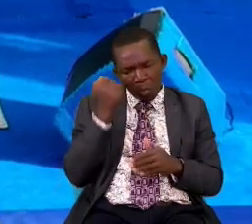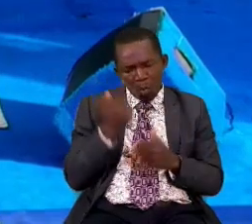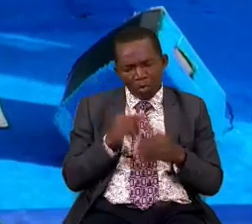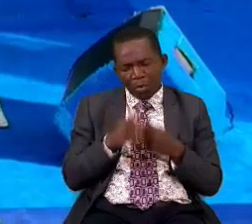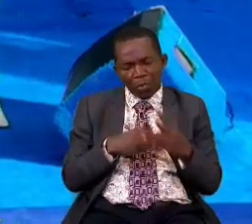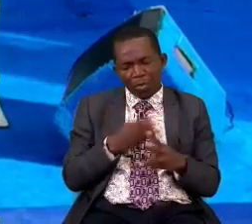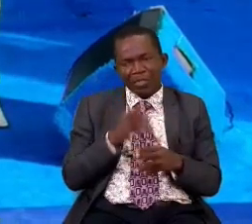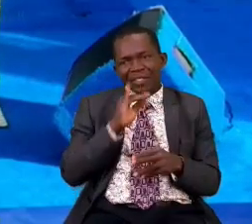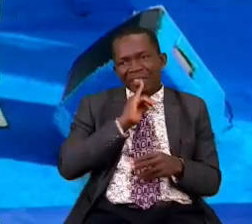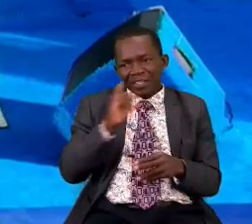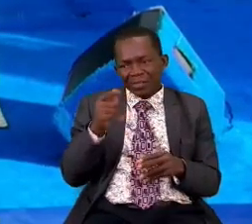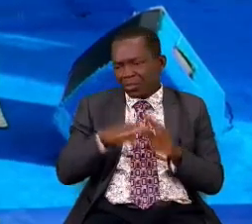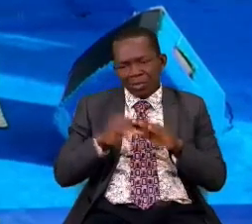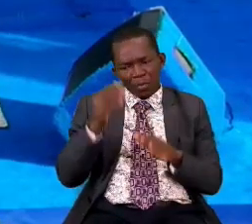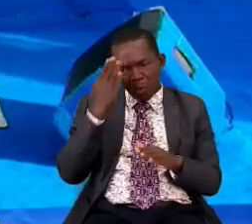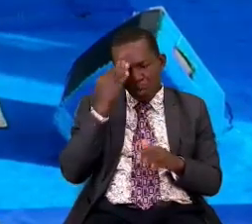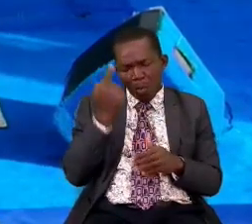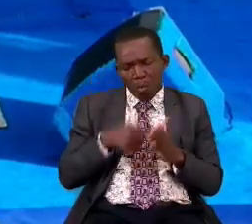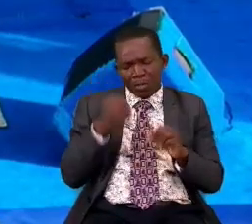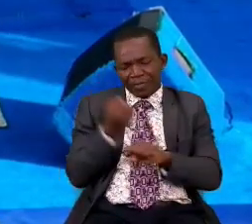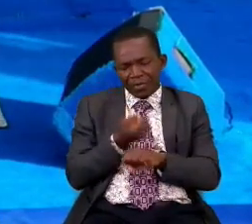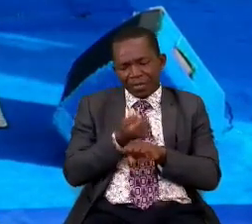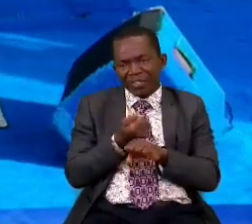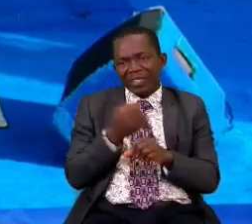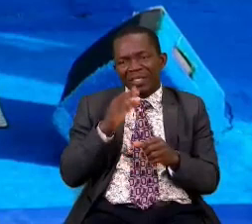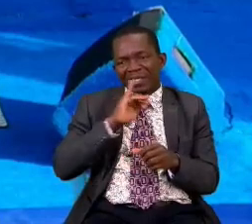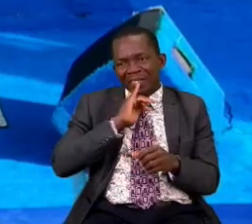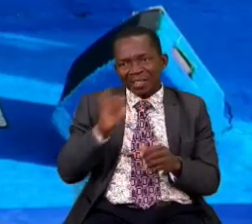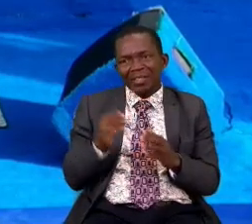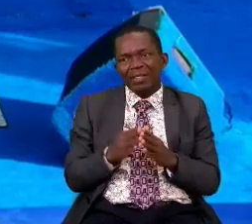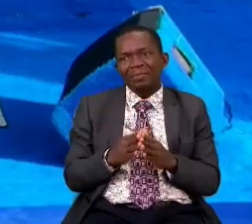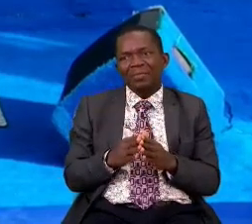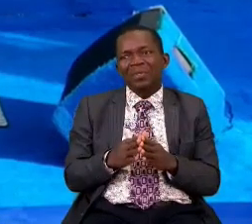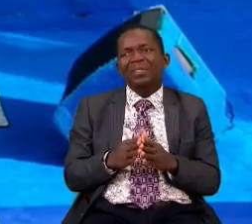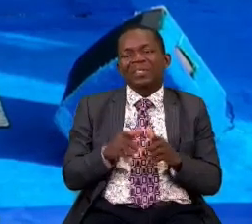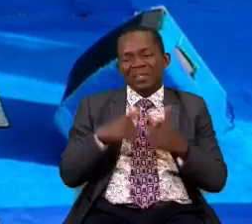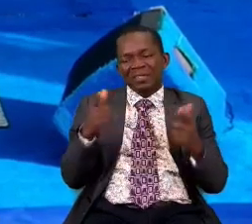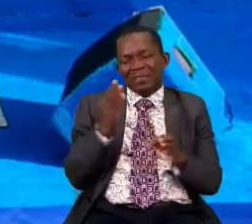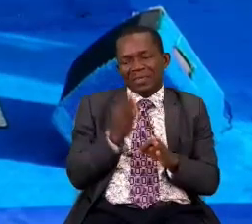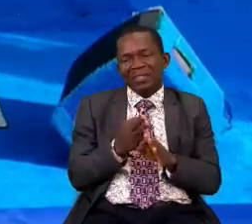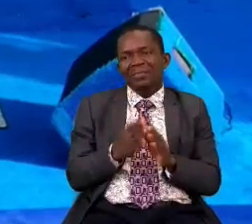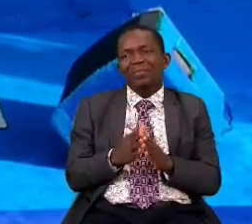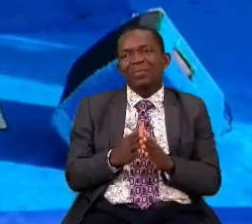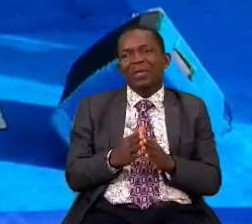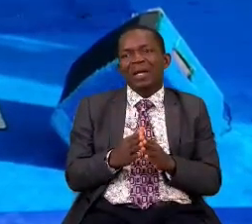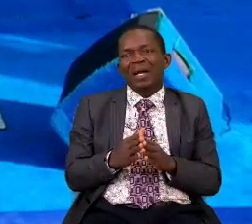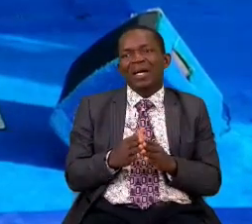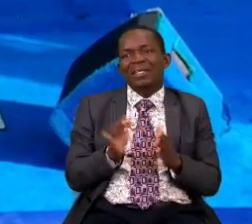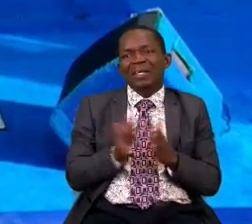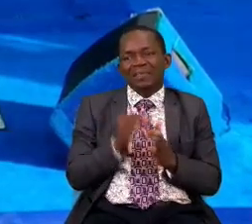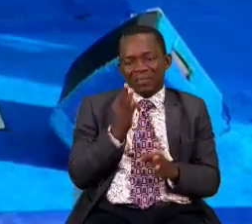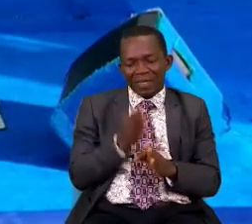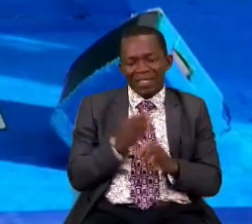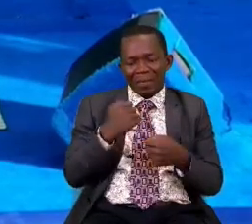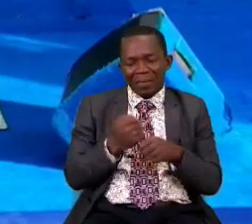and the faith made you too overcome the pressure of the pears and the pressure of your colleagues for